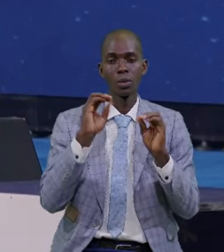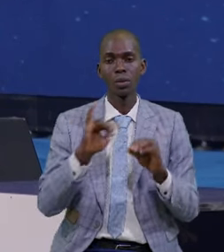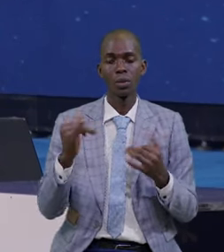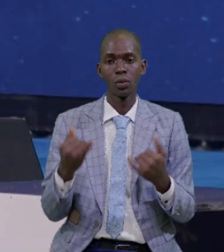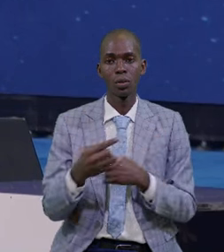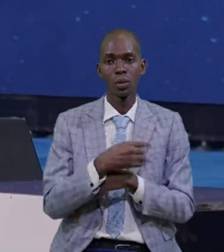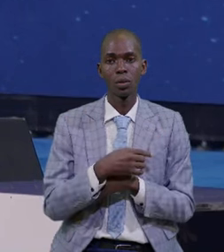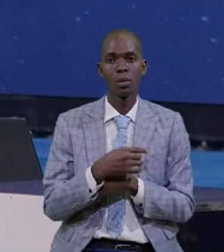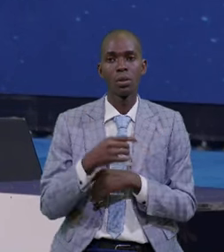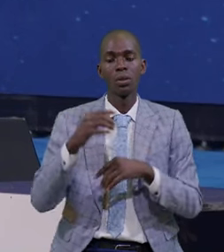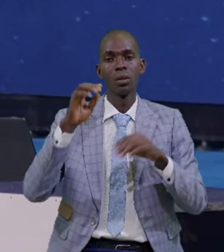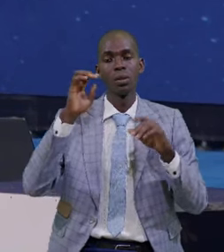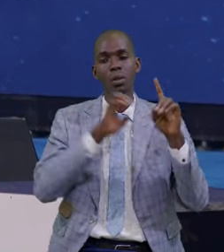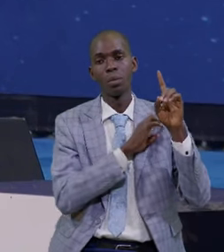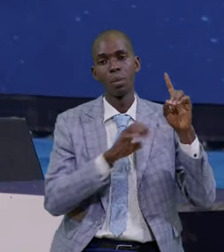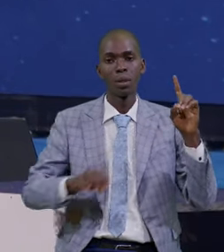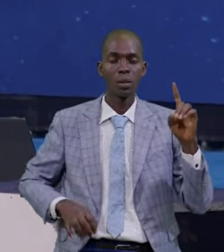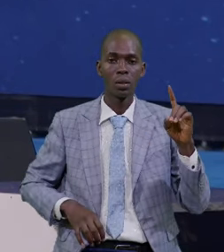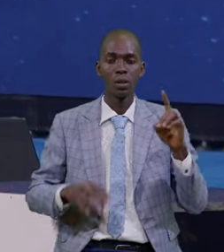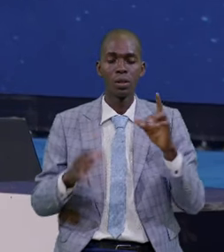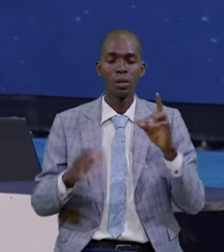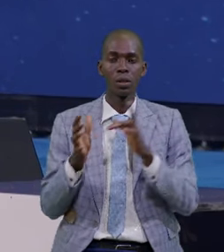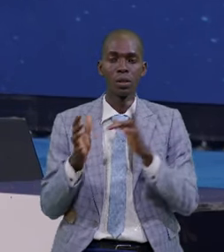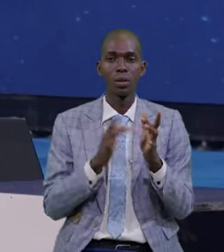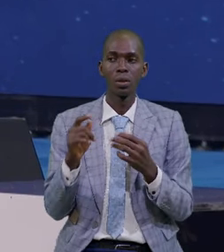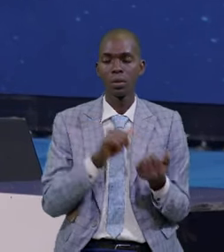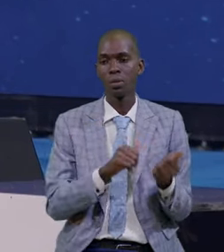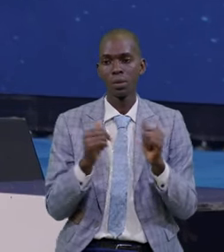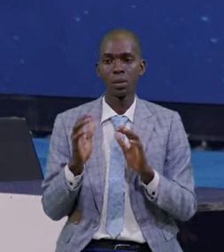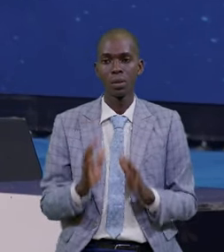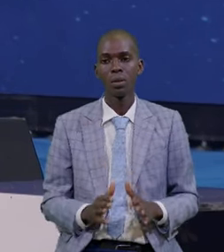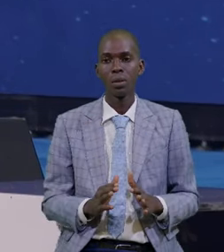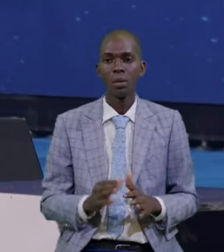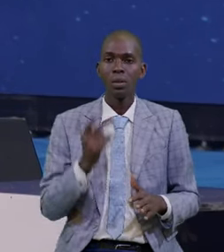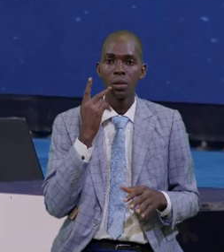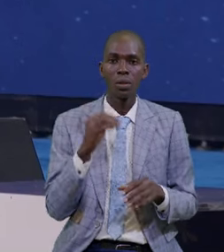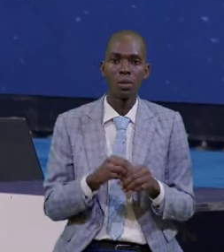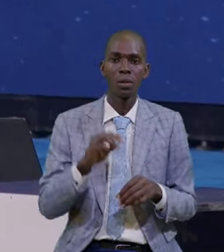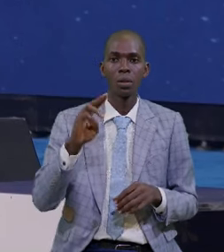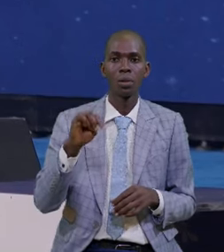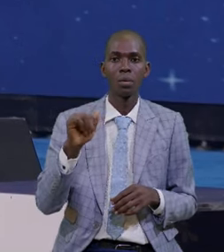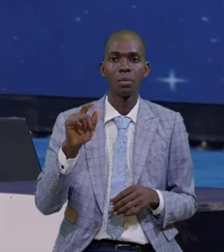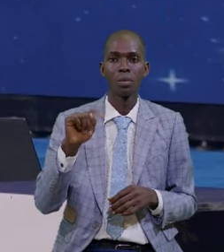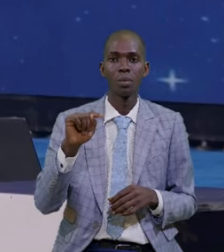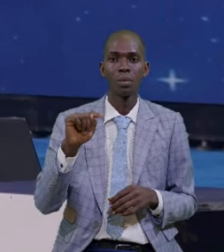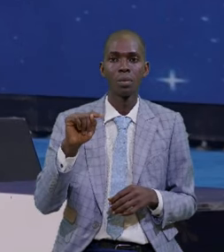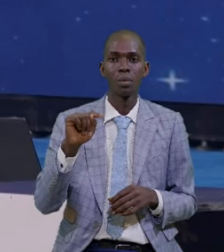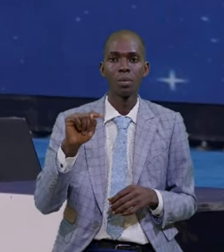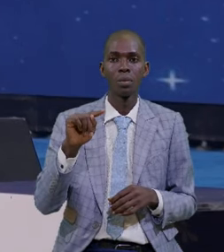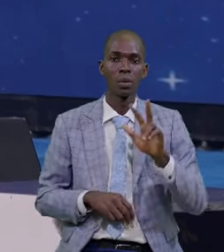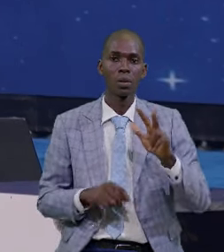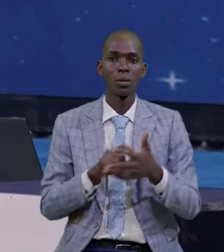the Baptizer. We're told in Matthew chapter 3, reading from verse